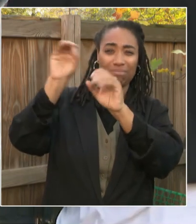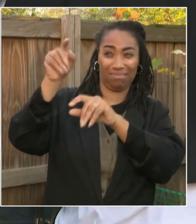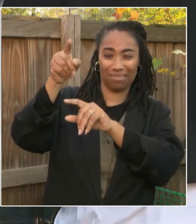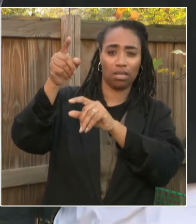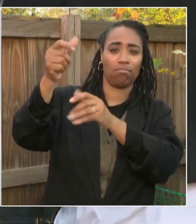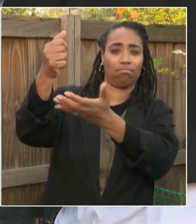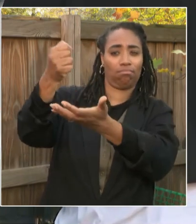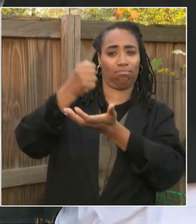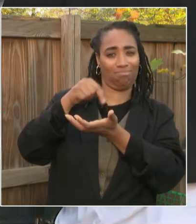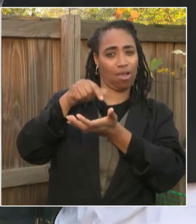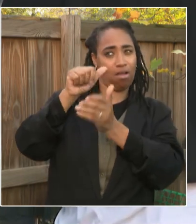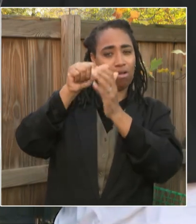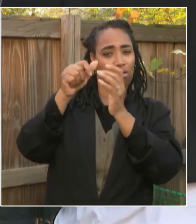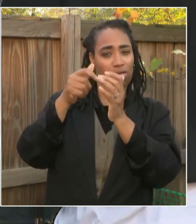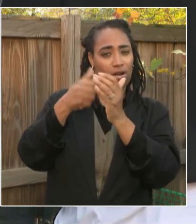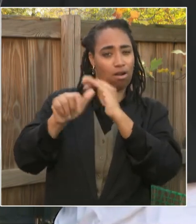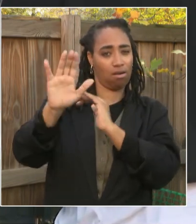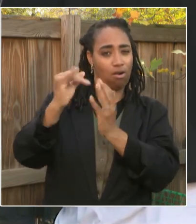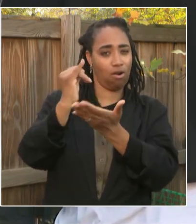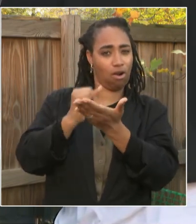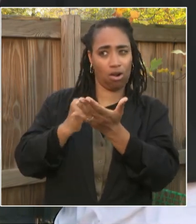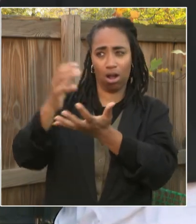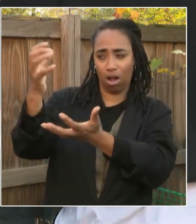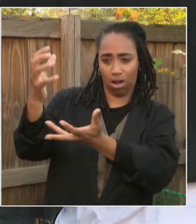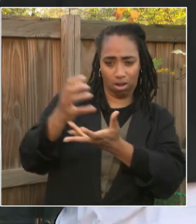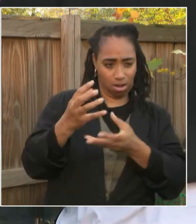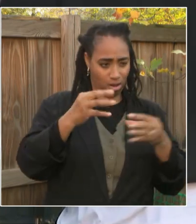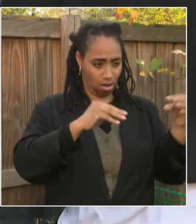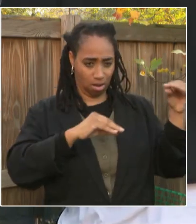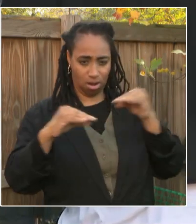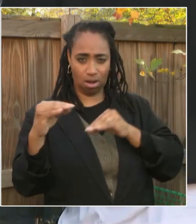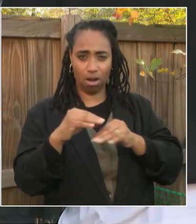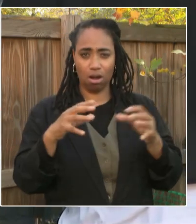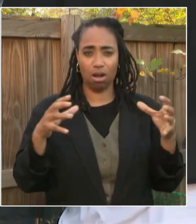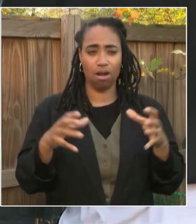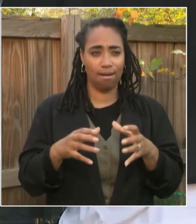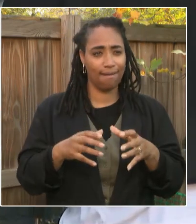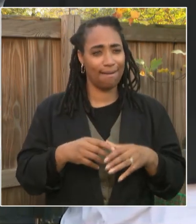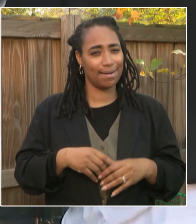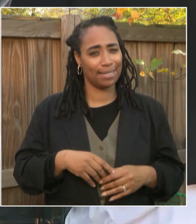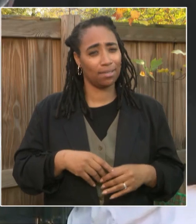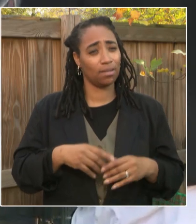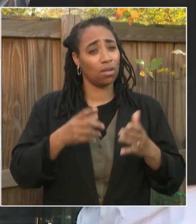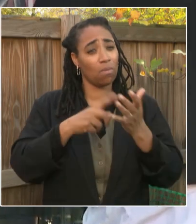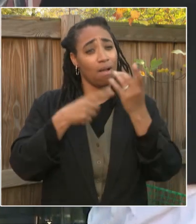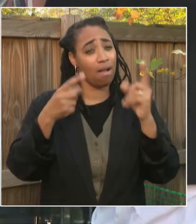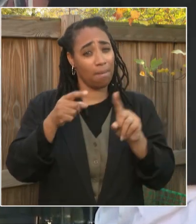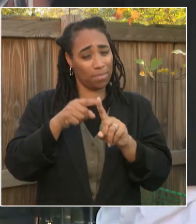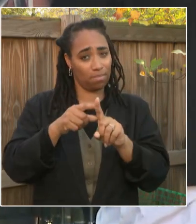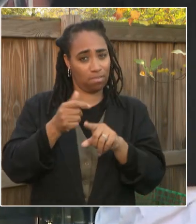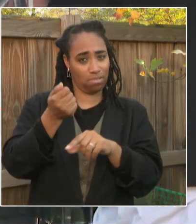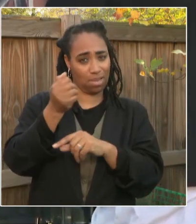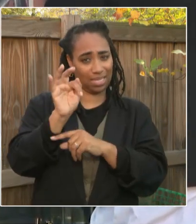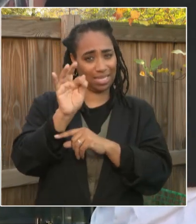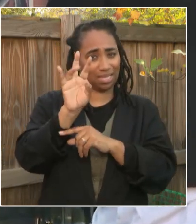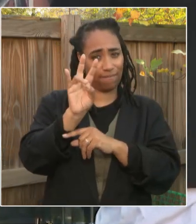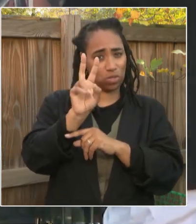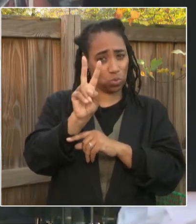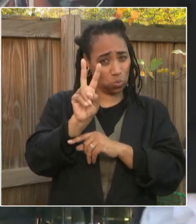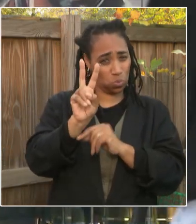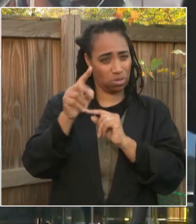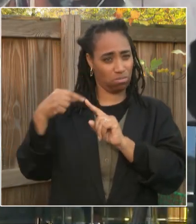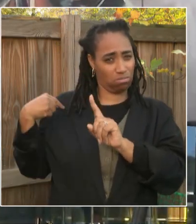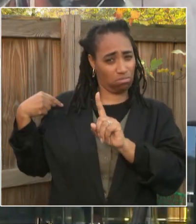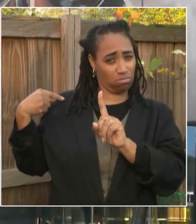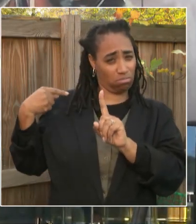in Anacostia Park from 72, 73, 74, and 75 was historic. It's not talked about much, similar like they don't talk about Human